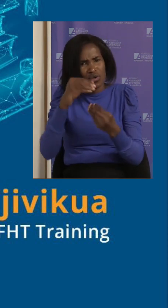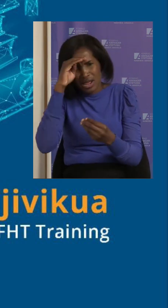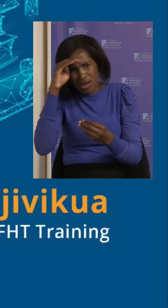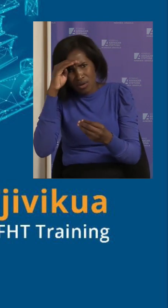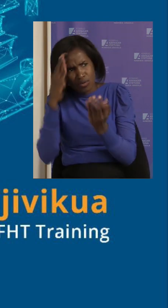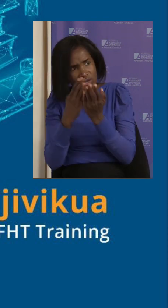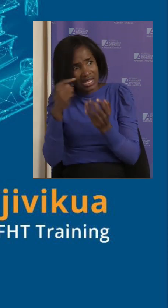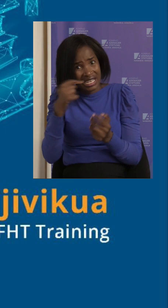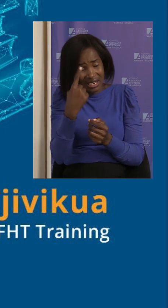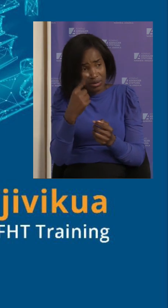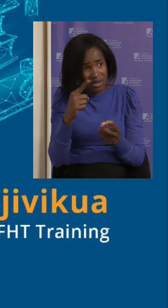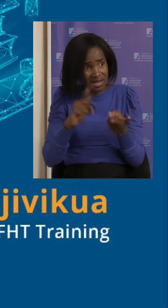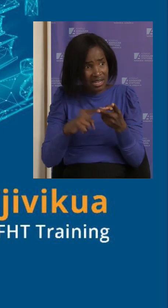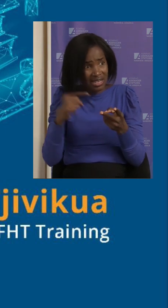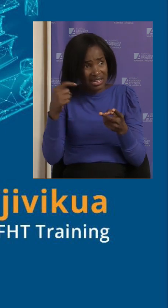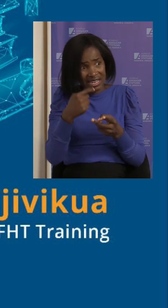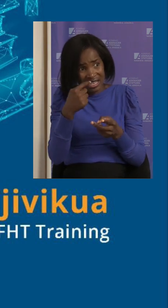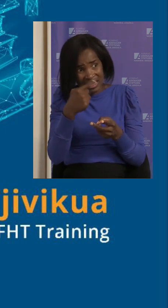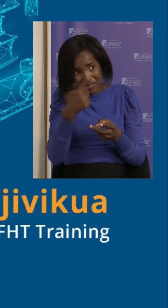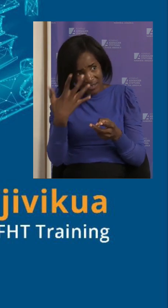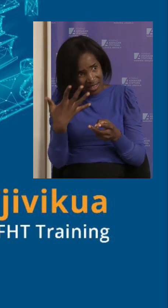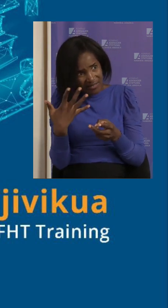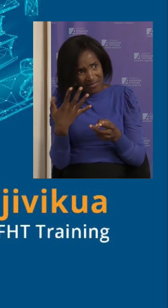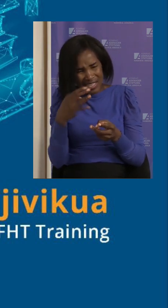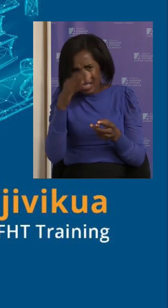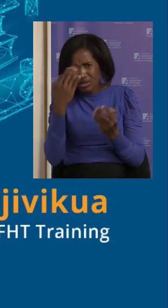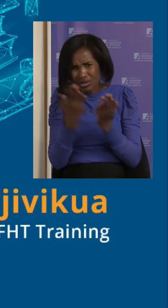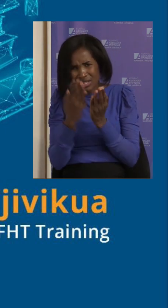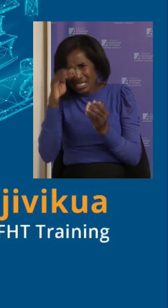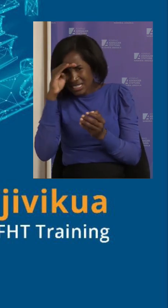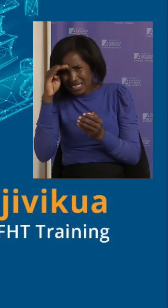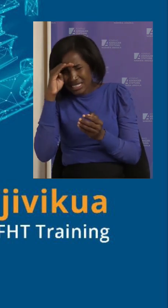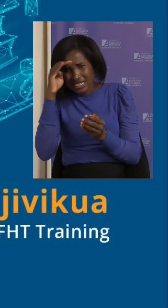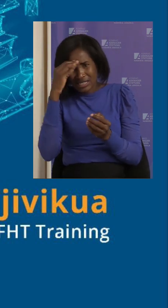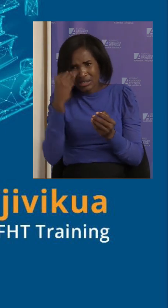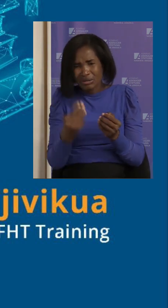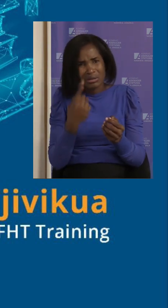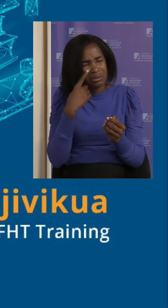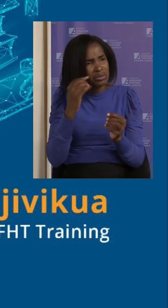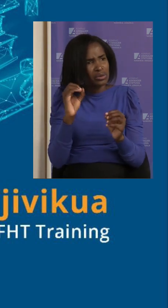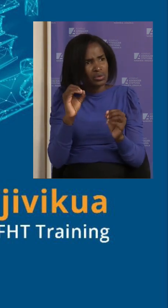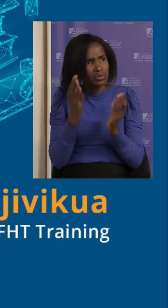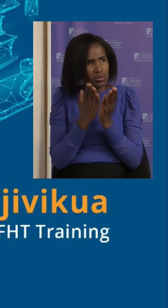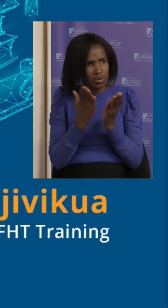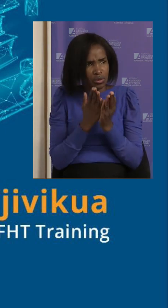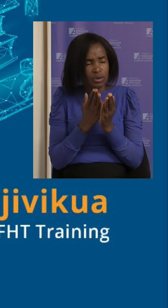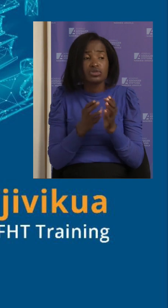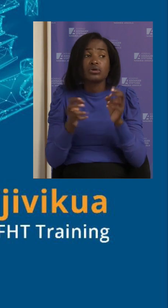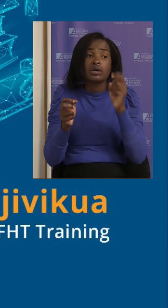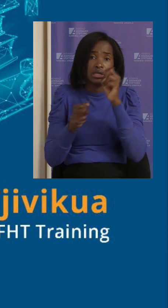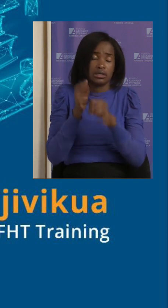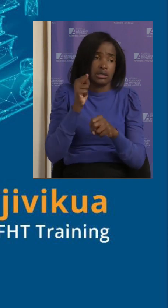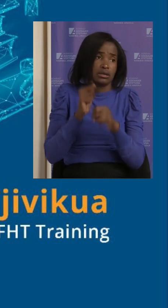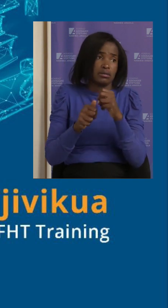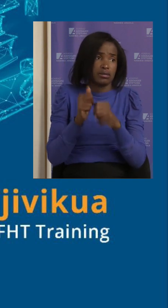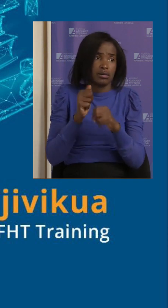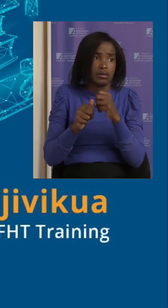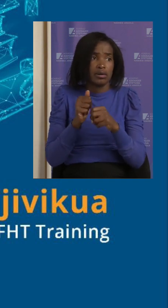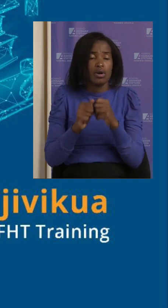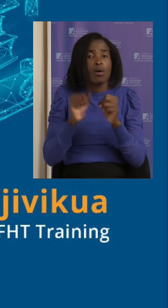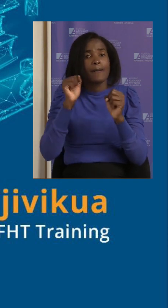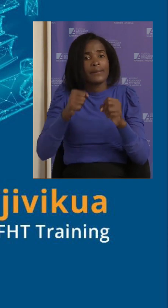1 and 5, is posing a serious threat to the long-standing principle of access for which Namibia